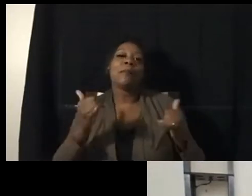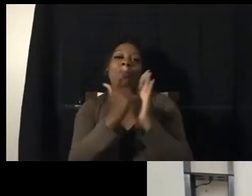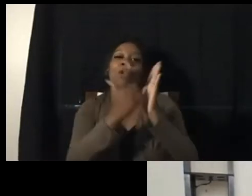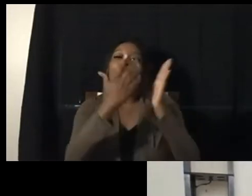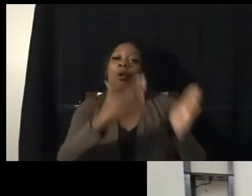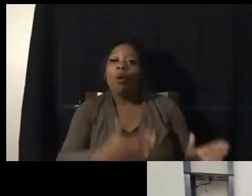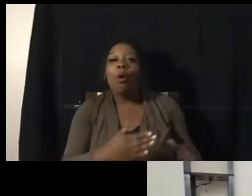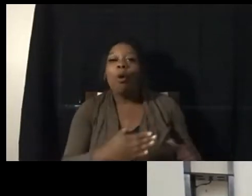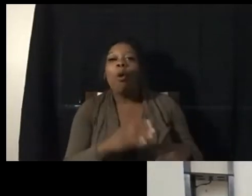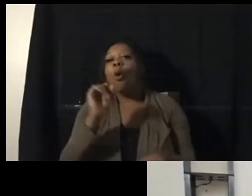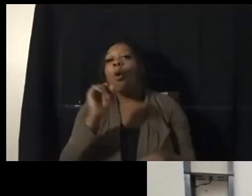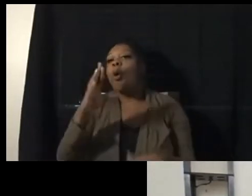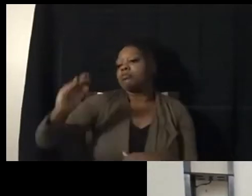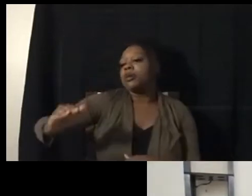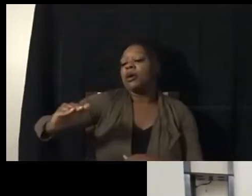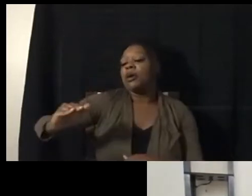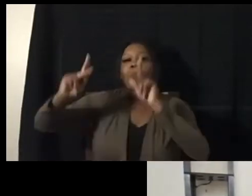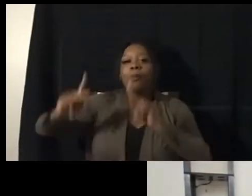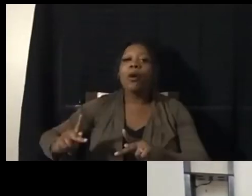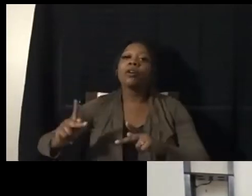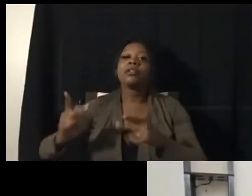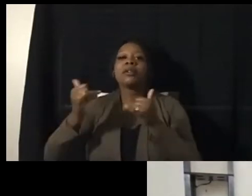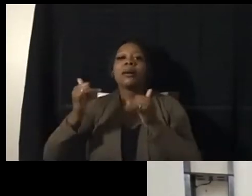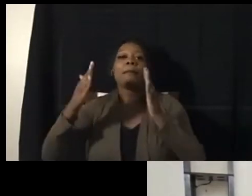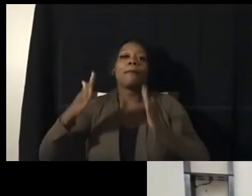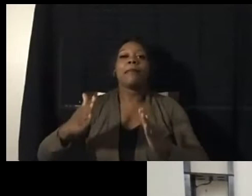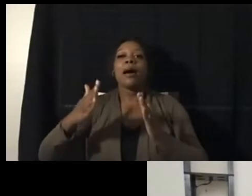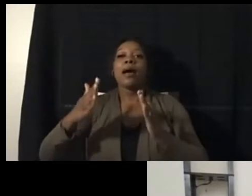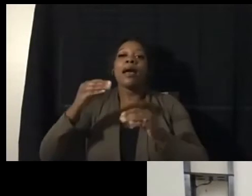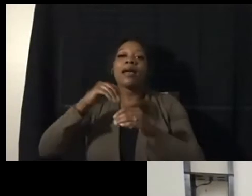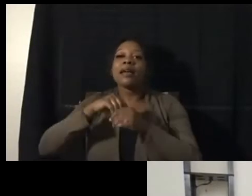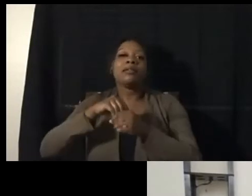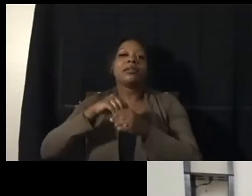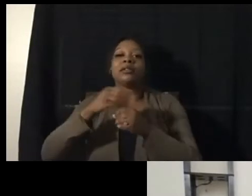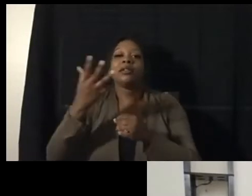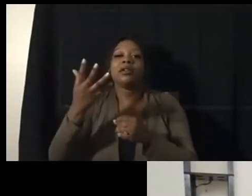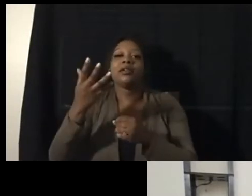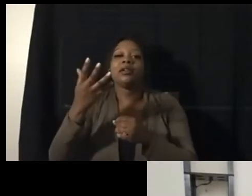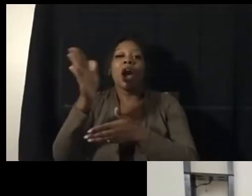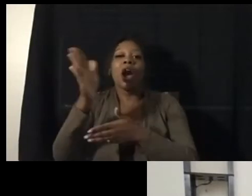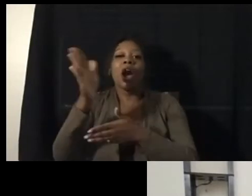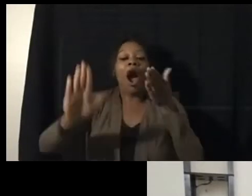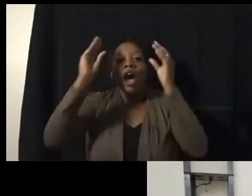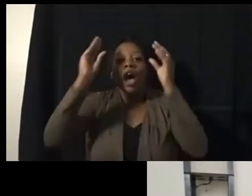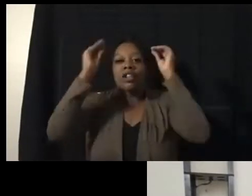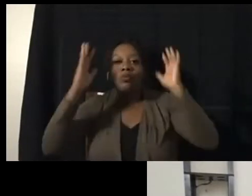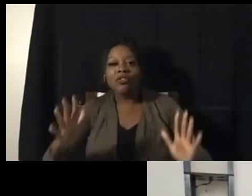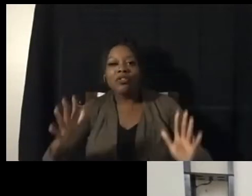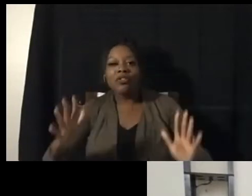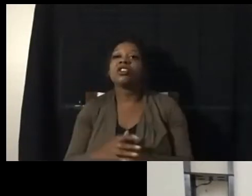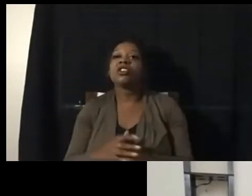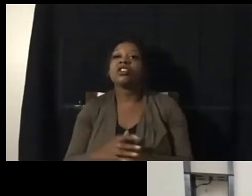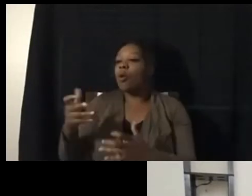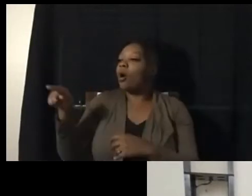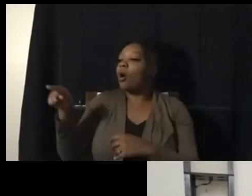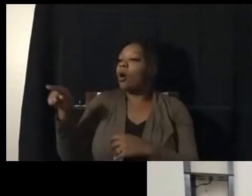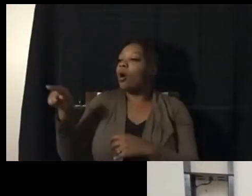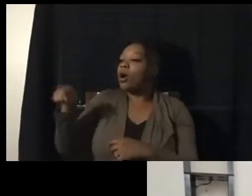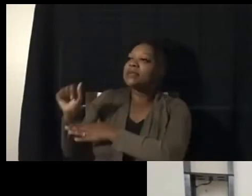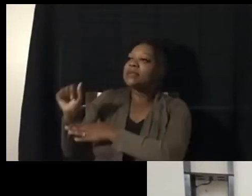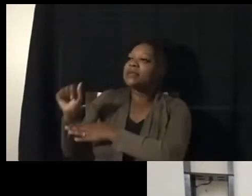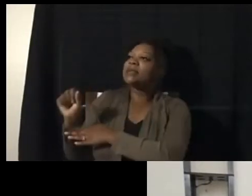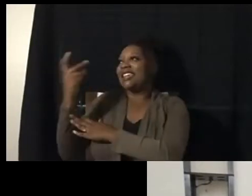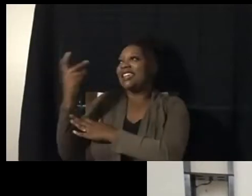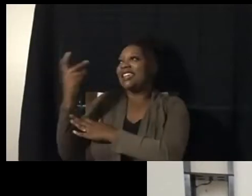the stigmas, create visibility, audiences to see themselves on screen. We're just not given the